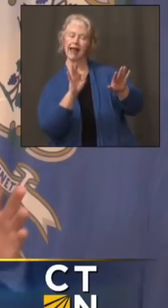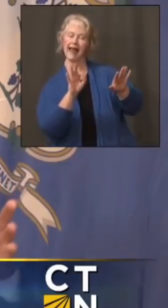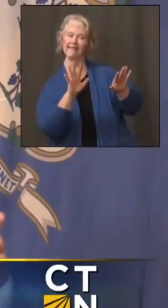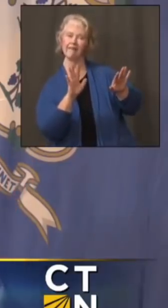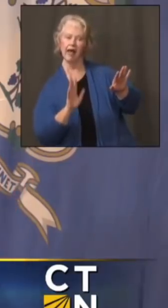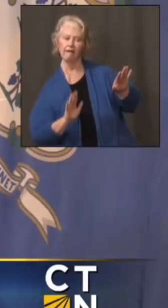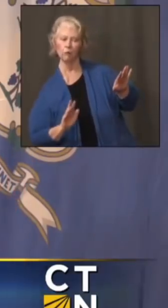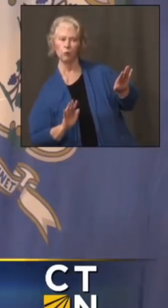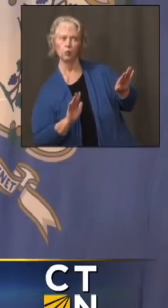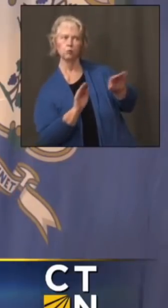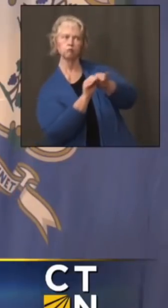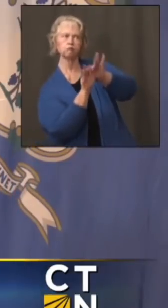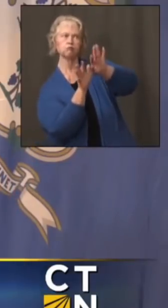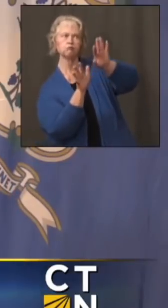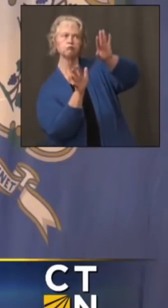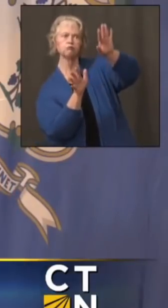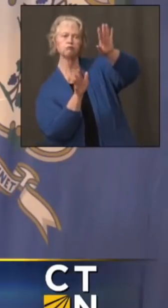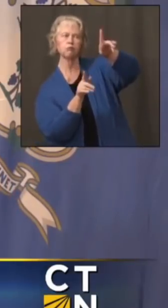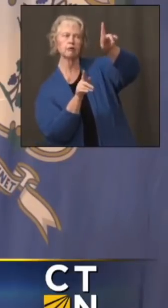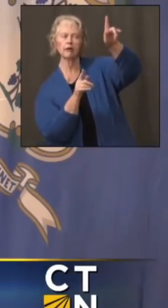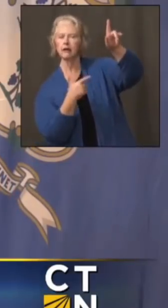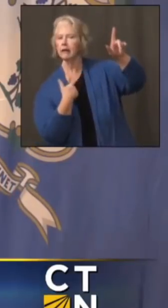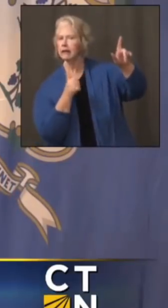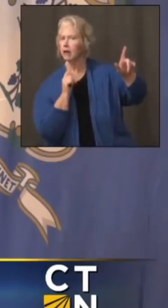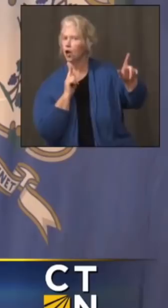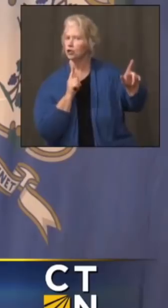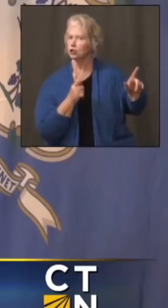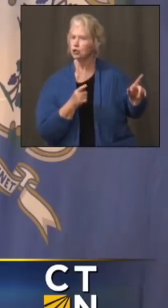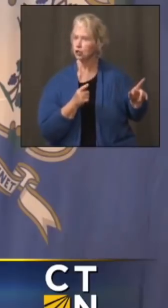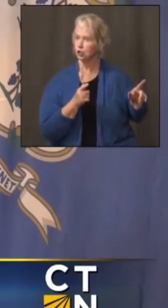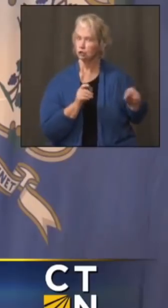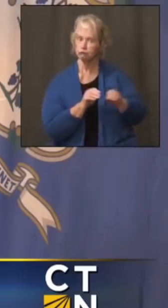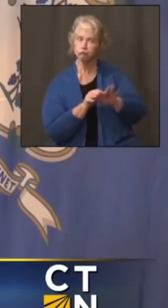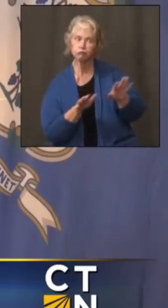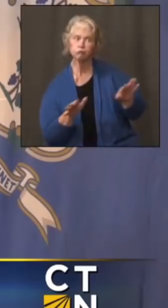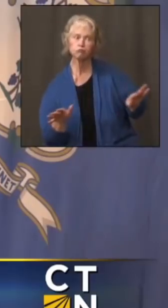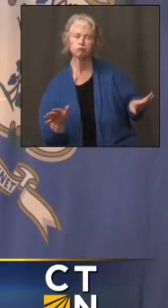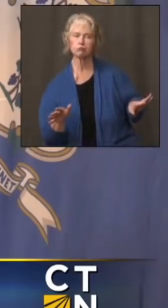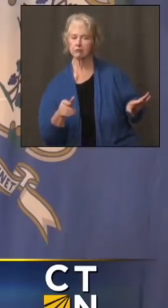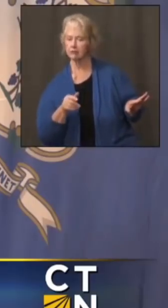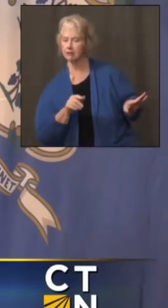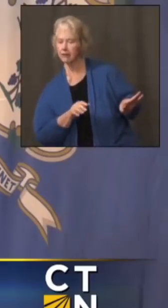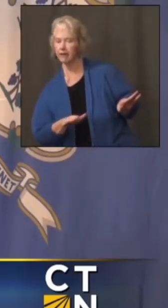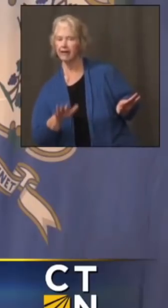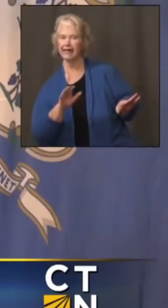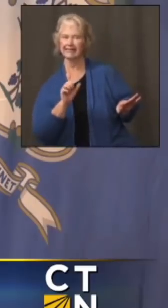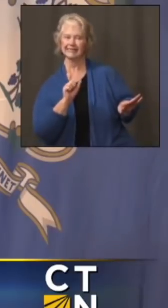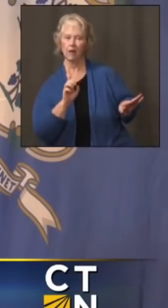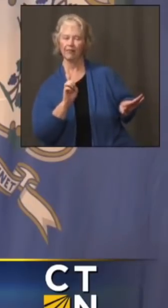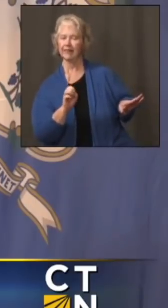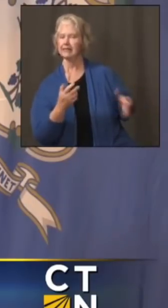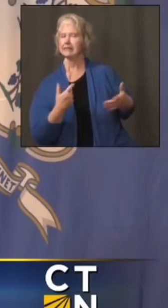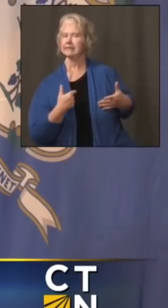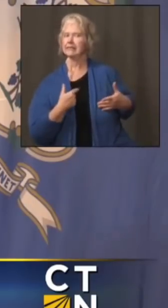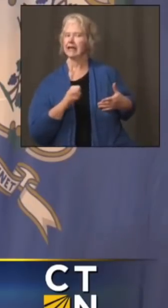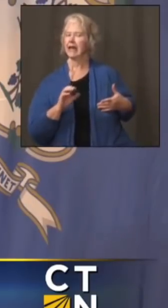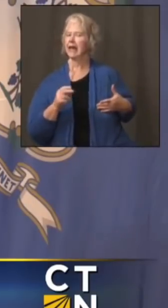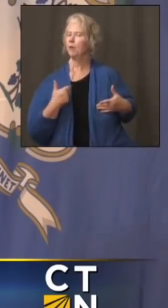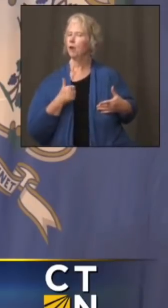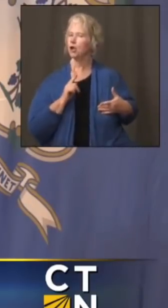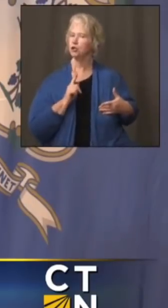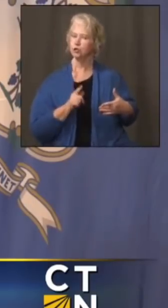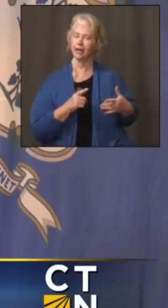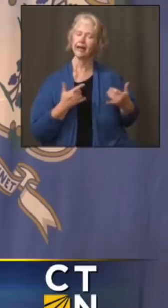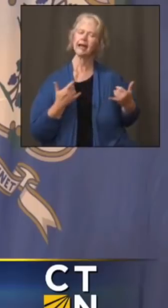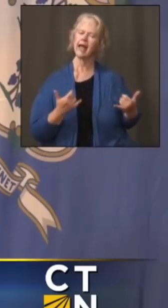corridor, spreading around, we didn't know exactly how fast it could go into Southeast Connecticut. We were learning a lot at the time. I think now,